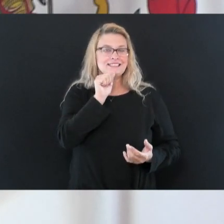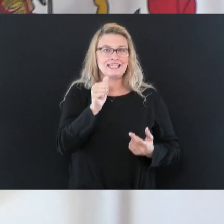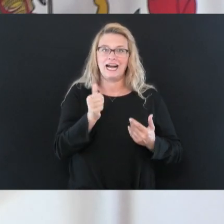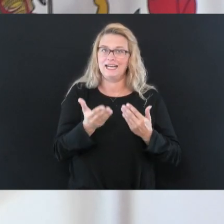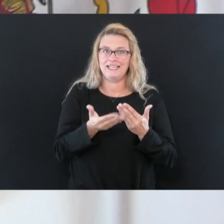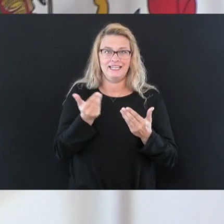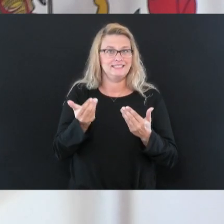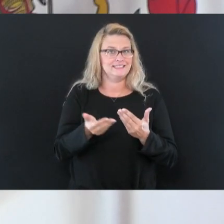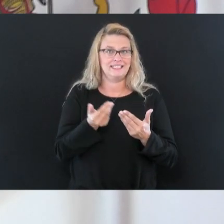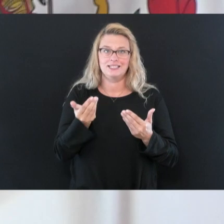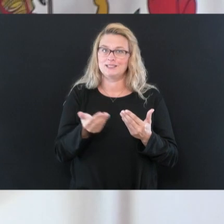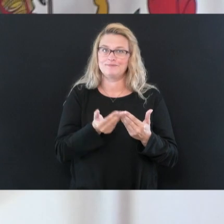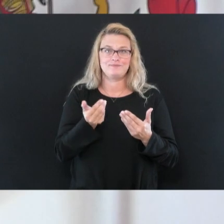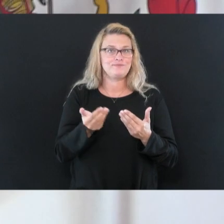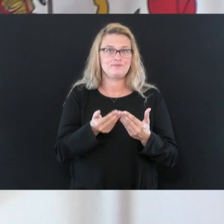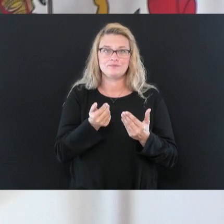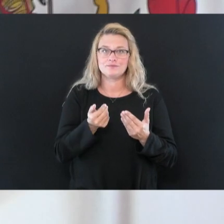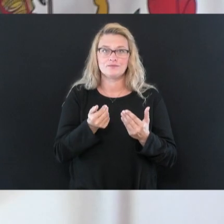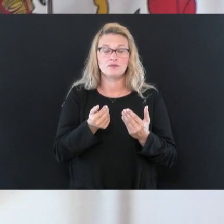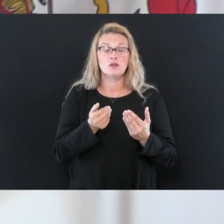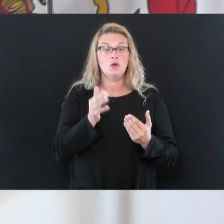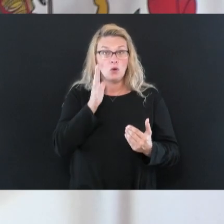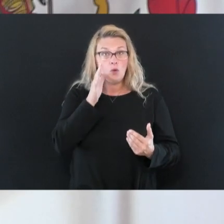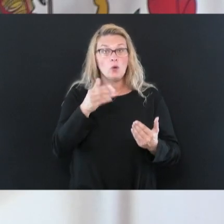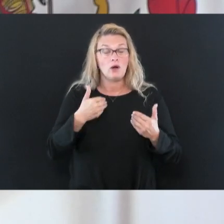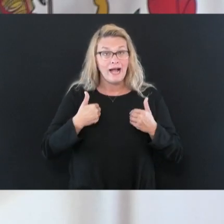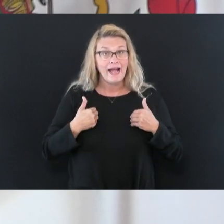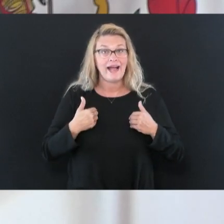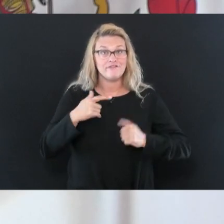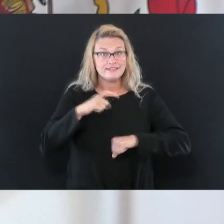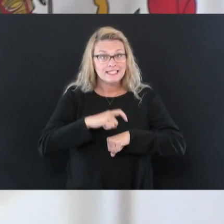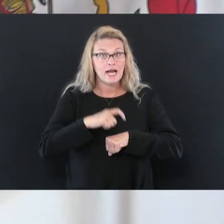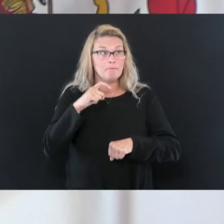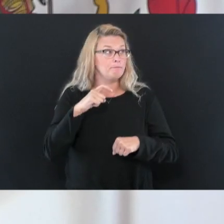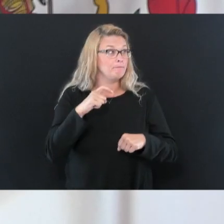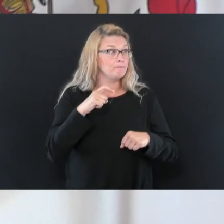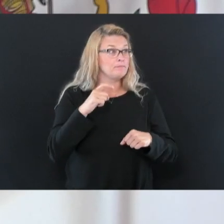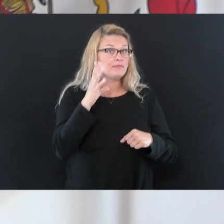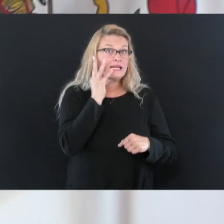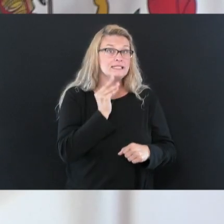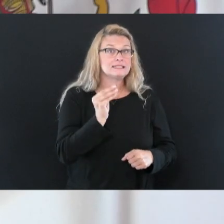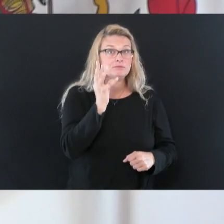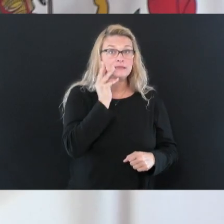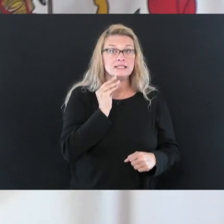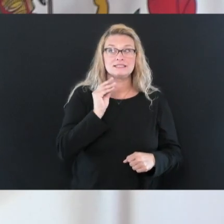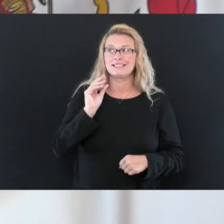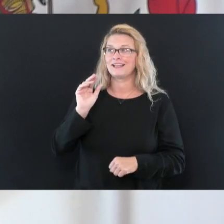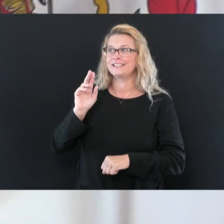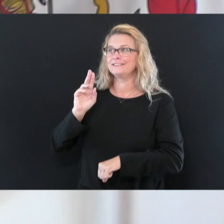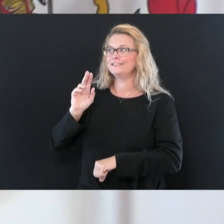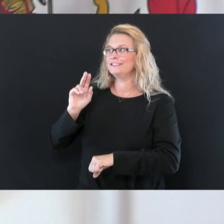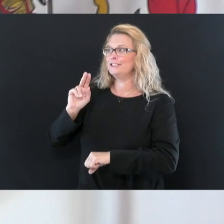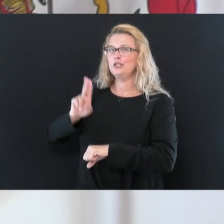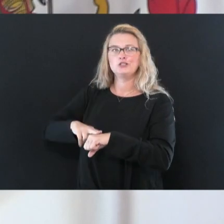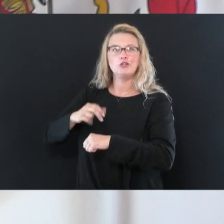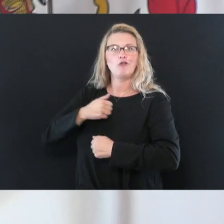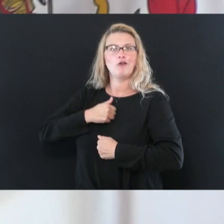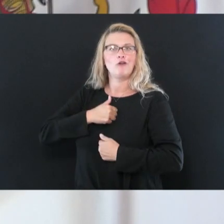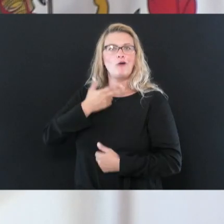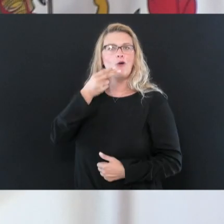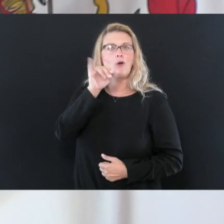easy. There is going to be times when, just like General Hoyer said, it hits